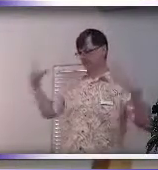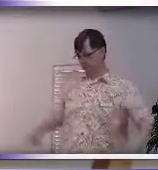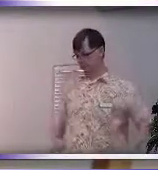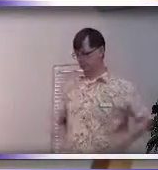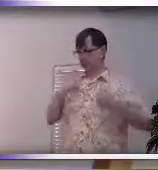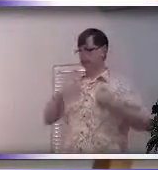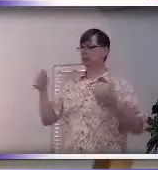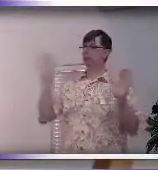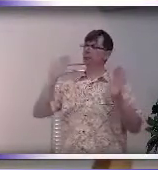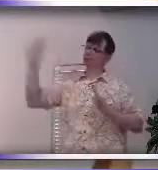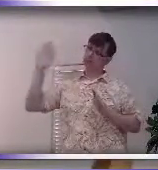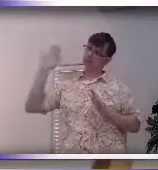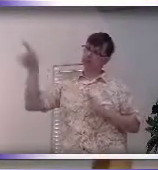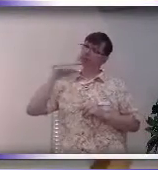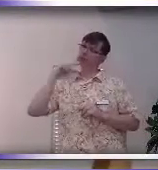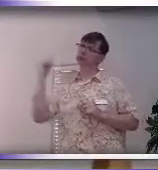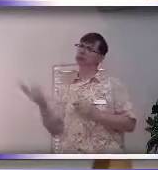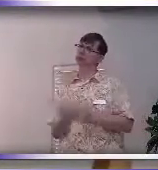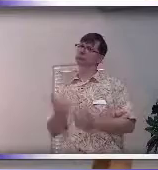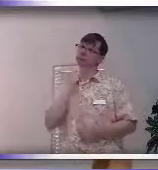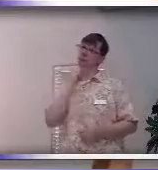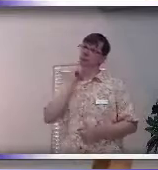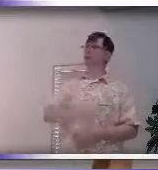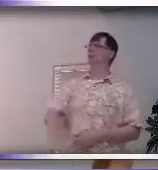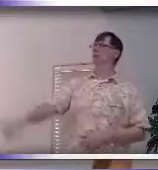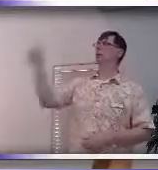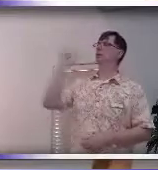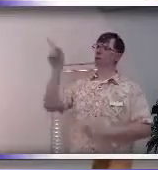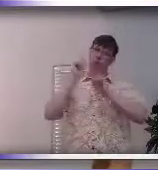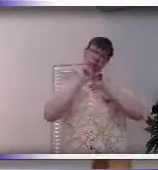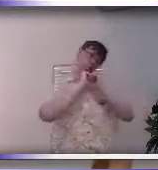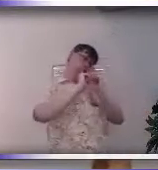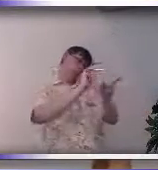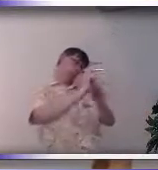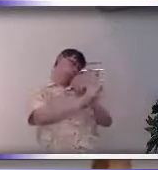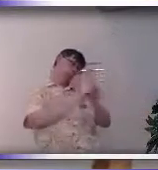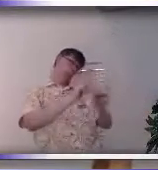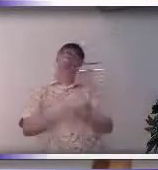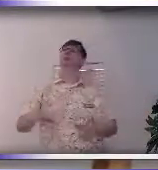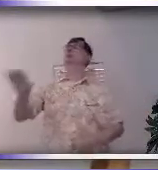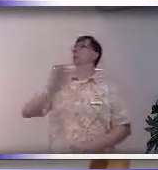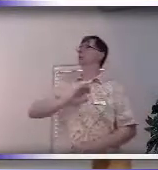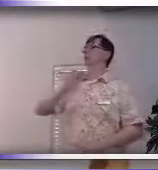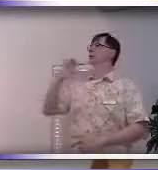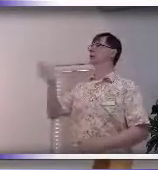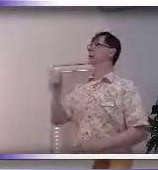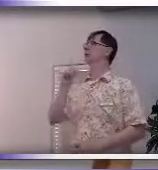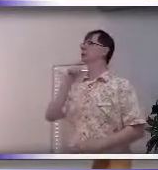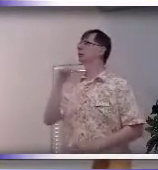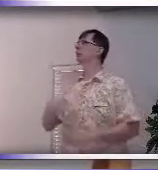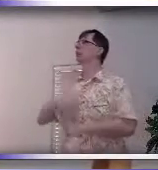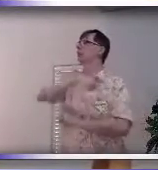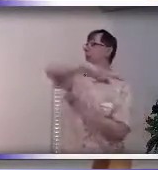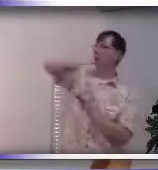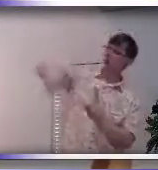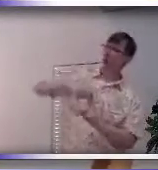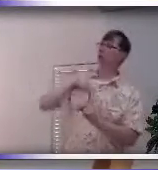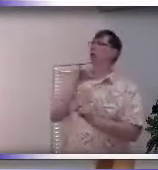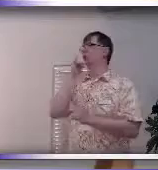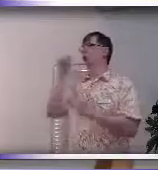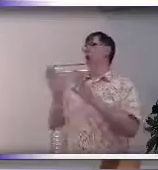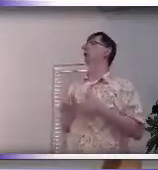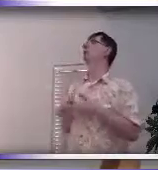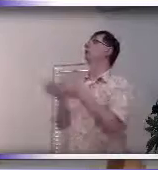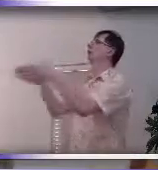So on Wednesday, that is the first of many conversations that can happen around what is our way to do